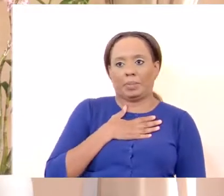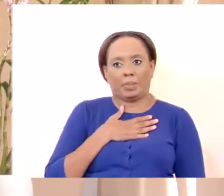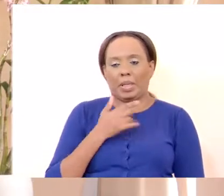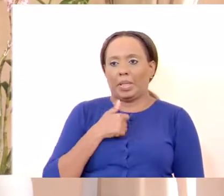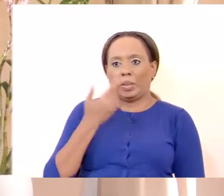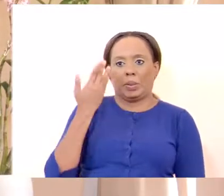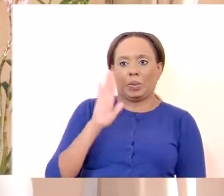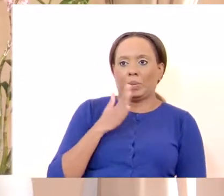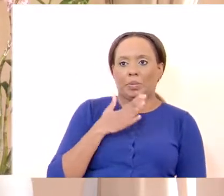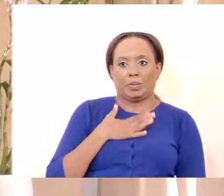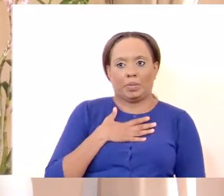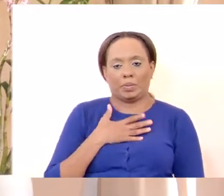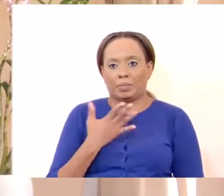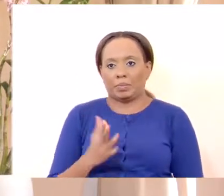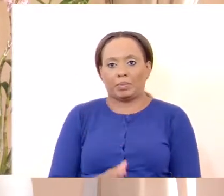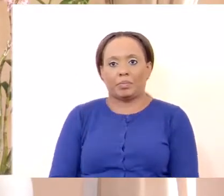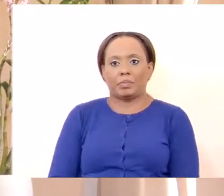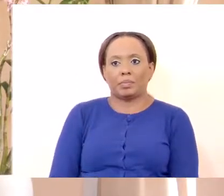time.